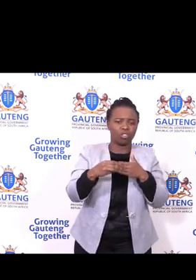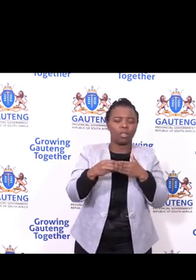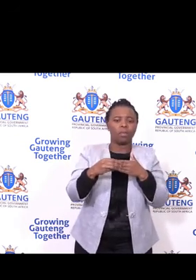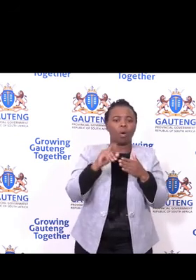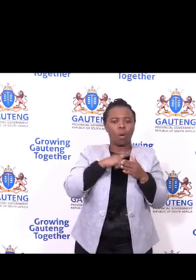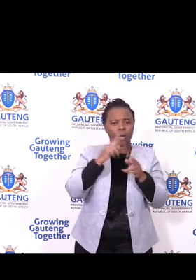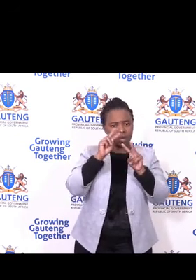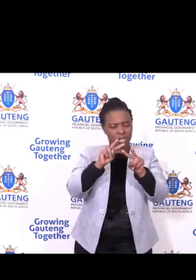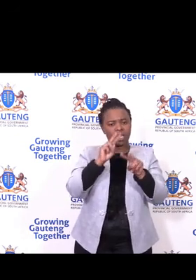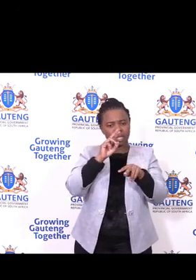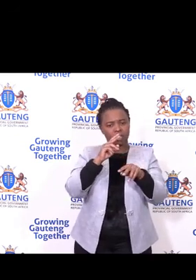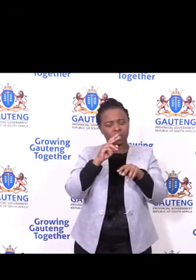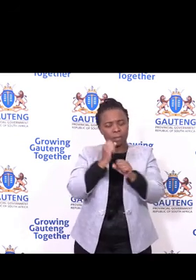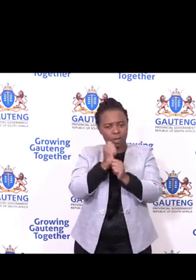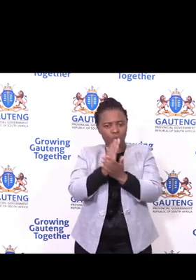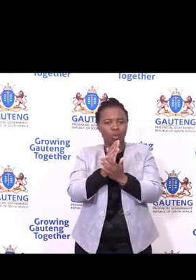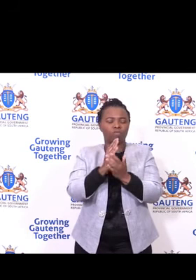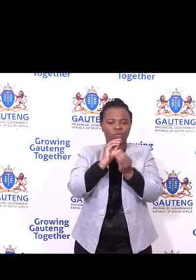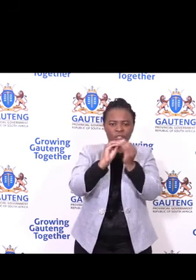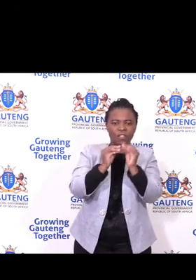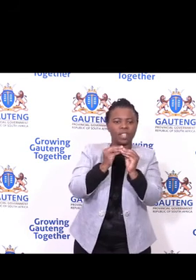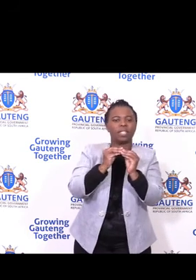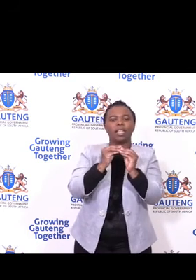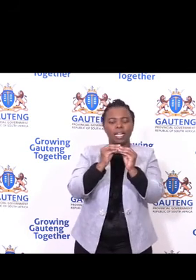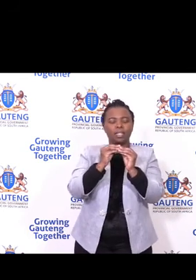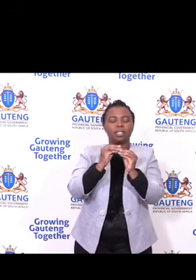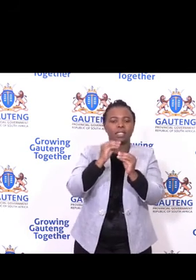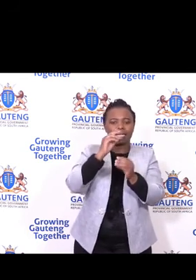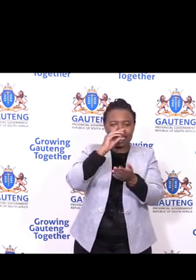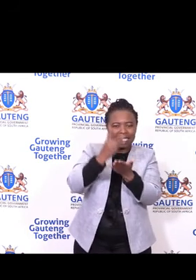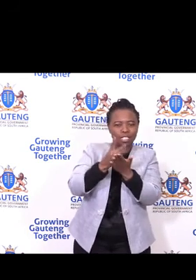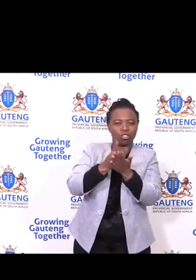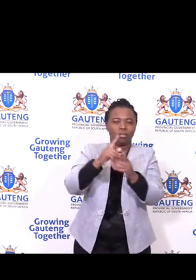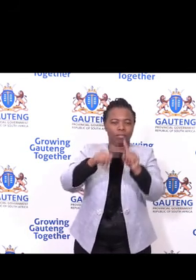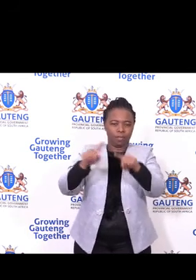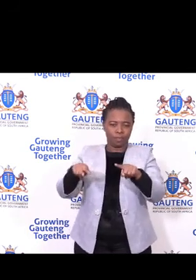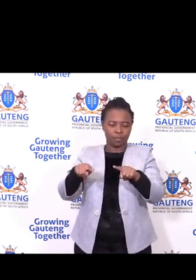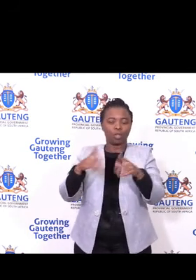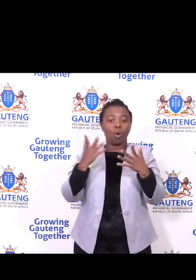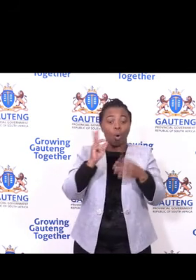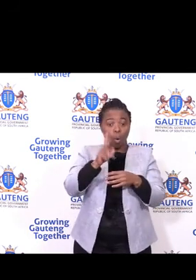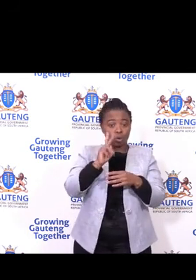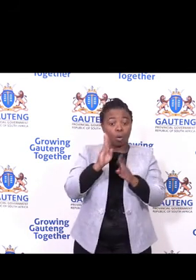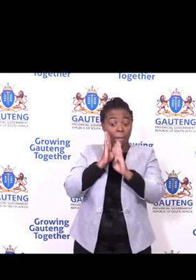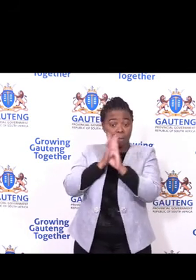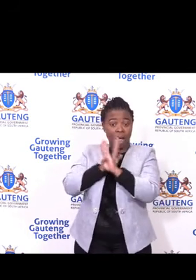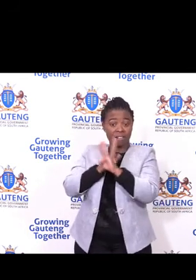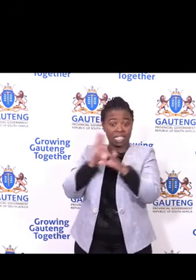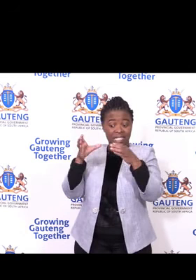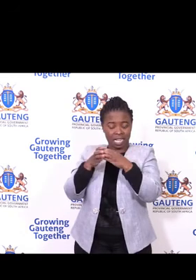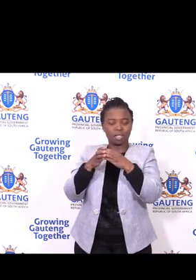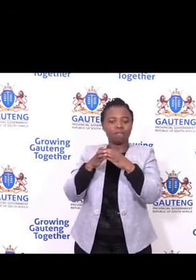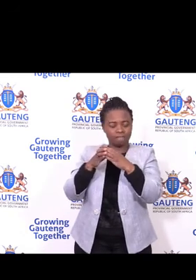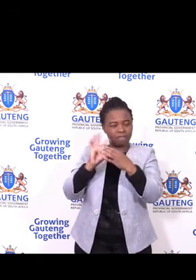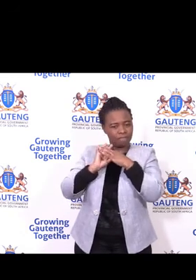and make necessary correct decisions. We continue to work with the private sector effectively to make sure that